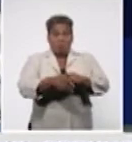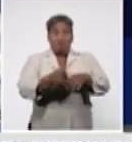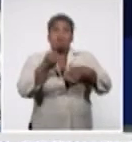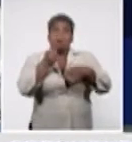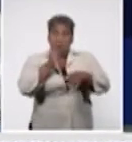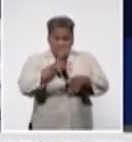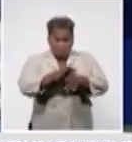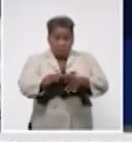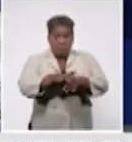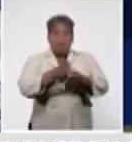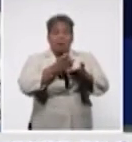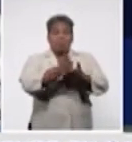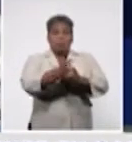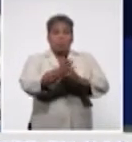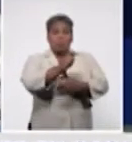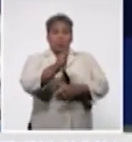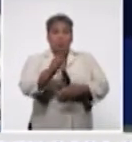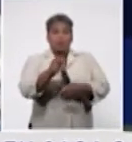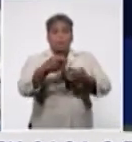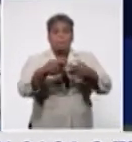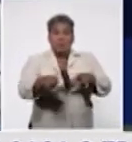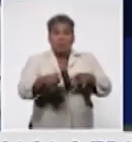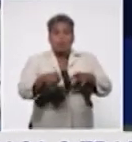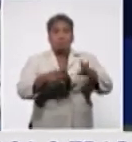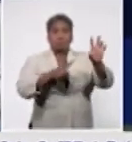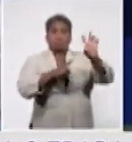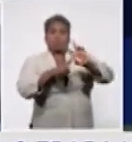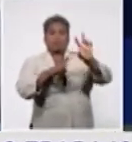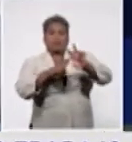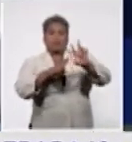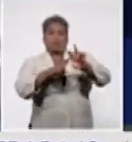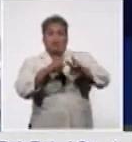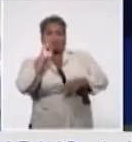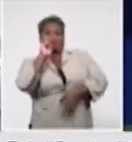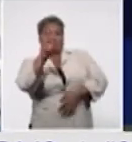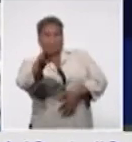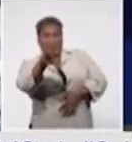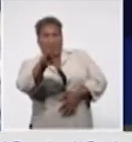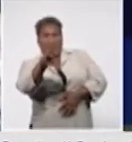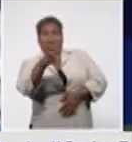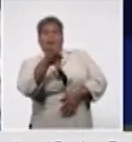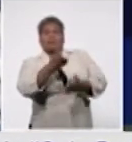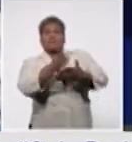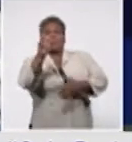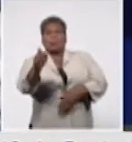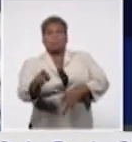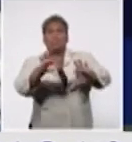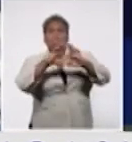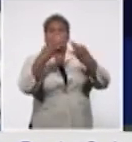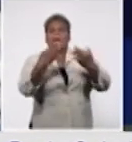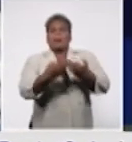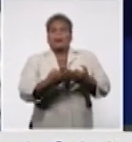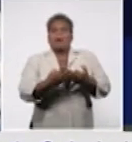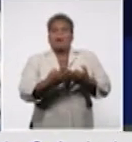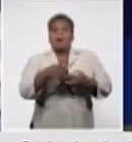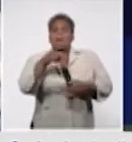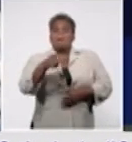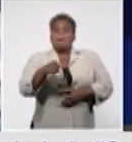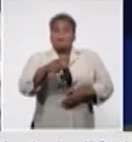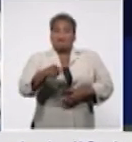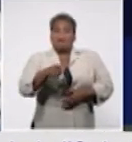death of an 84-year-old male patient from Havana province. We offer our condolences to his family and